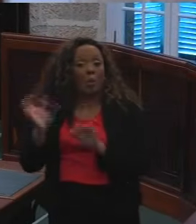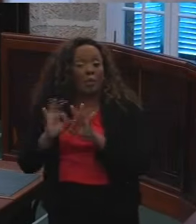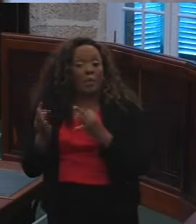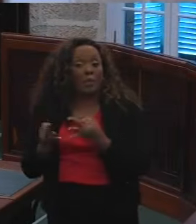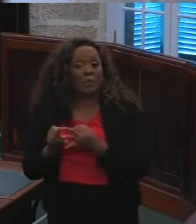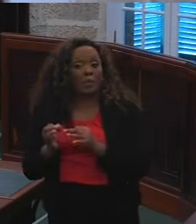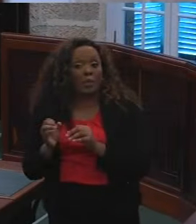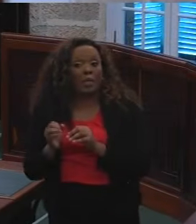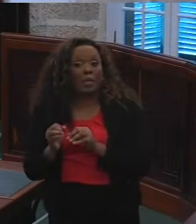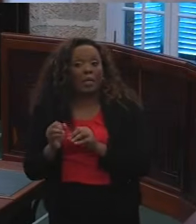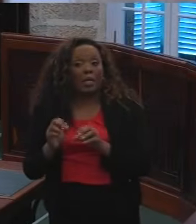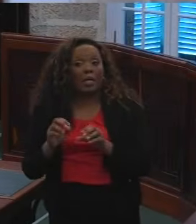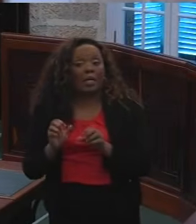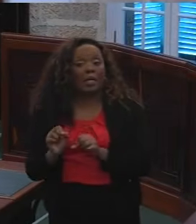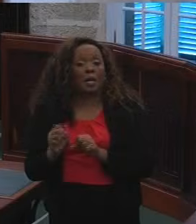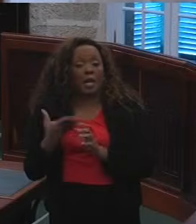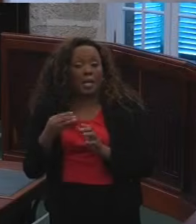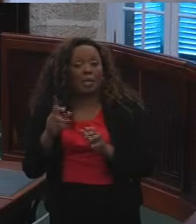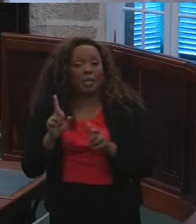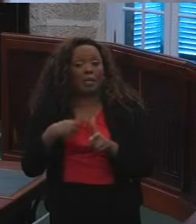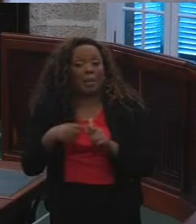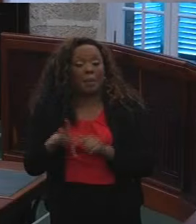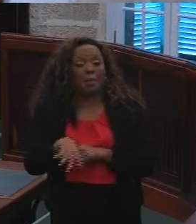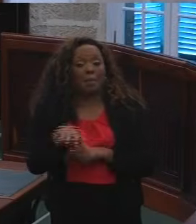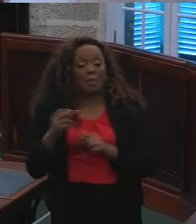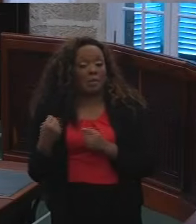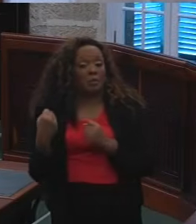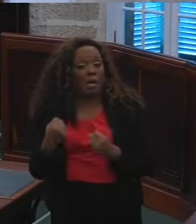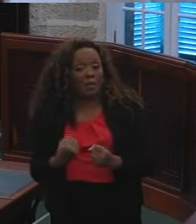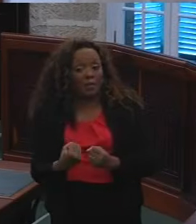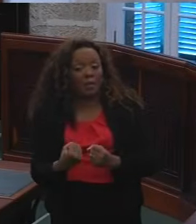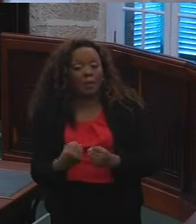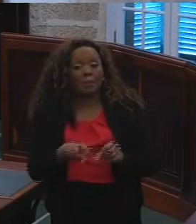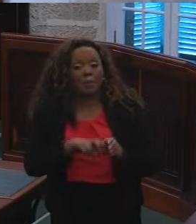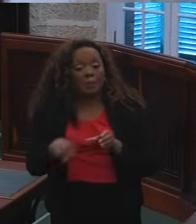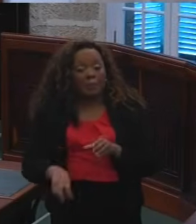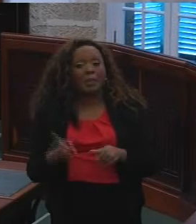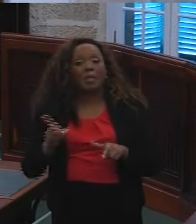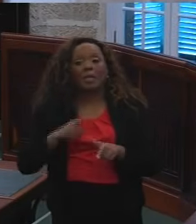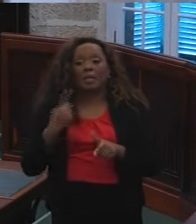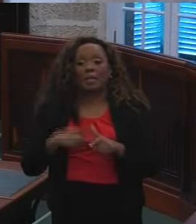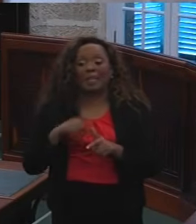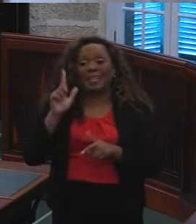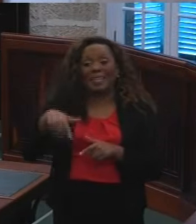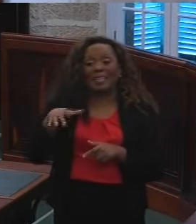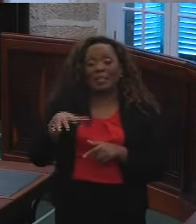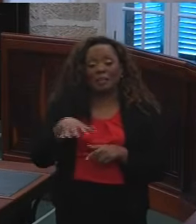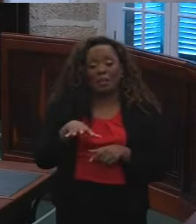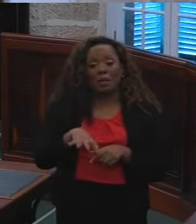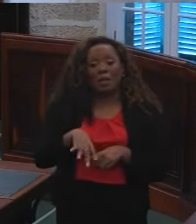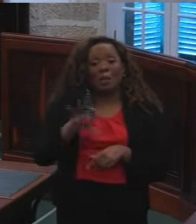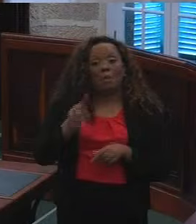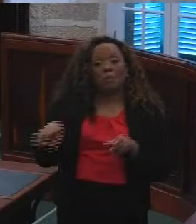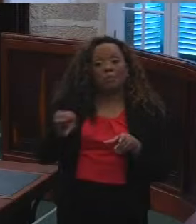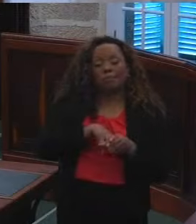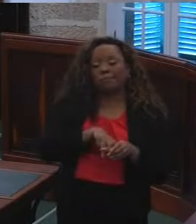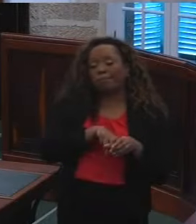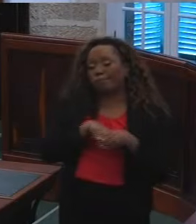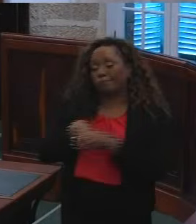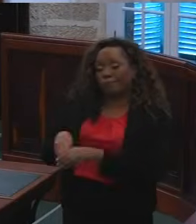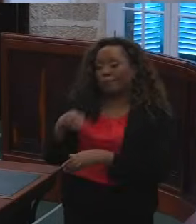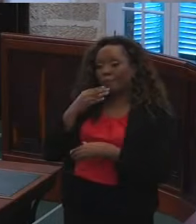residential, but is able to offer assistance for those families in Barbados. The days, Mr. Speaker,